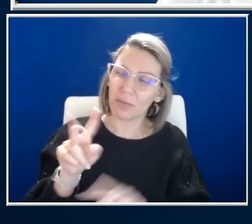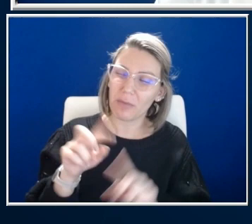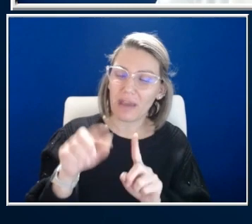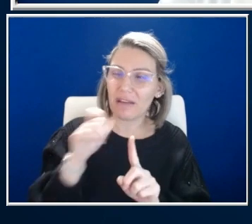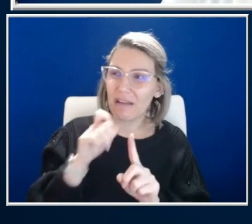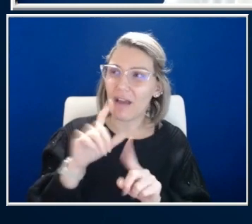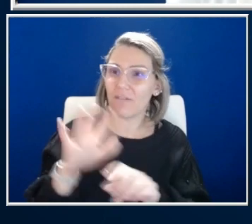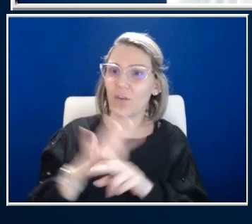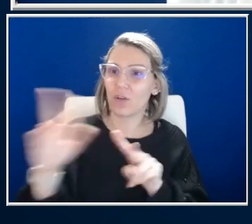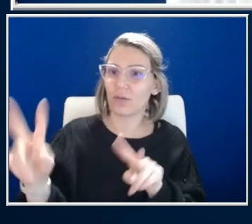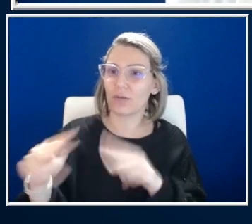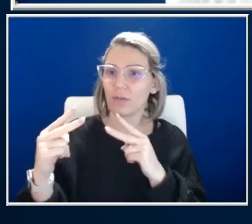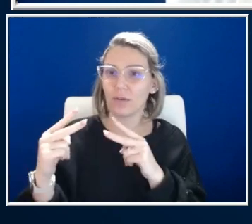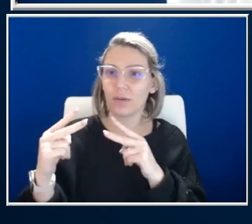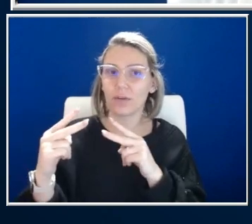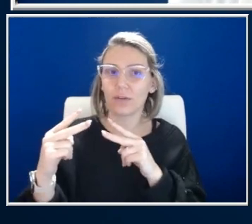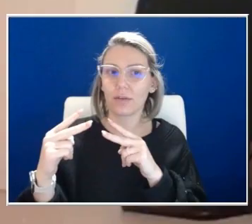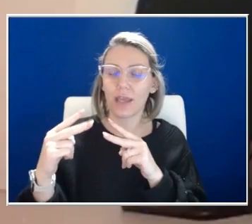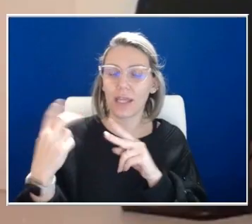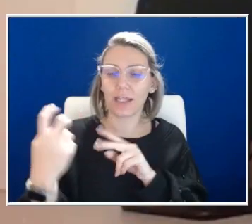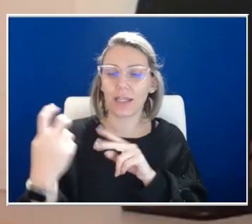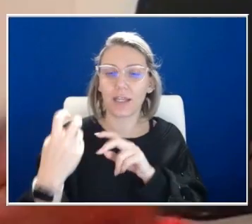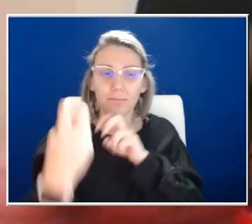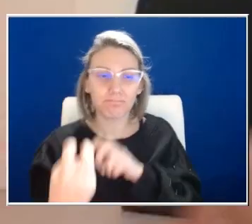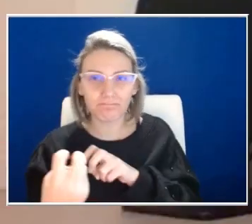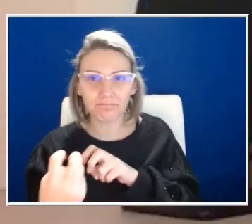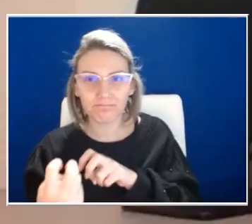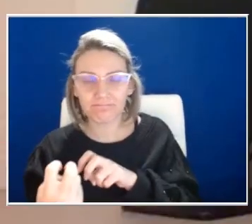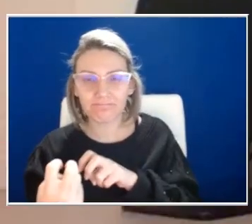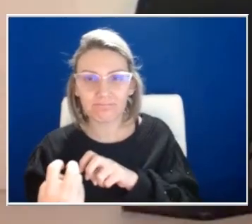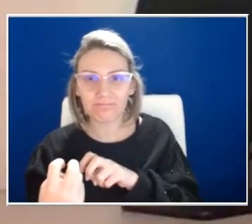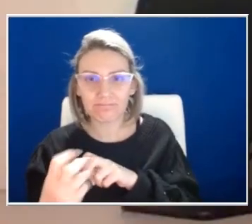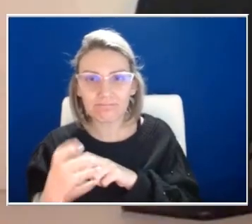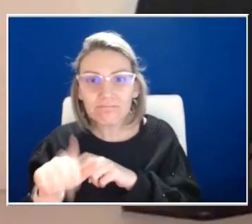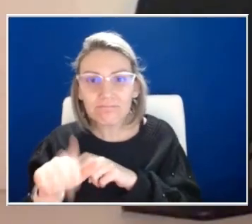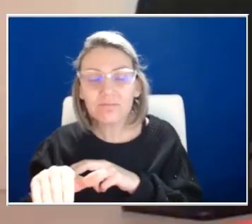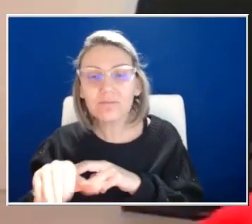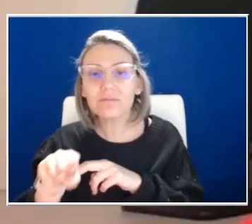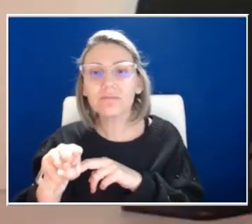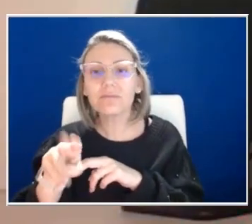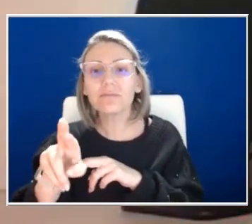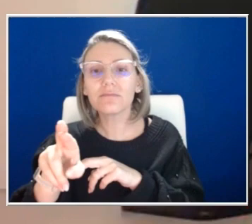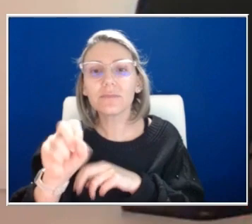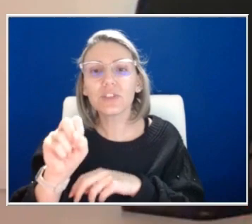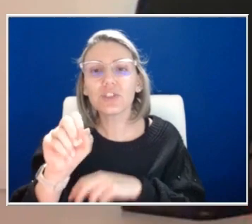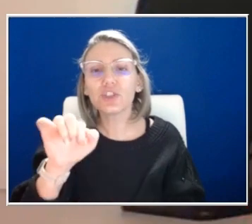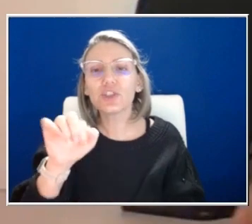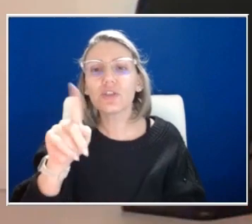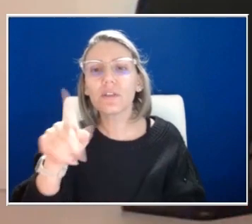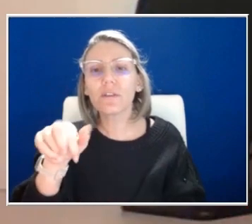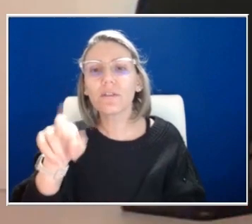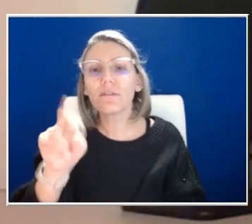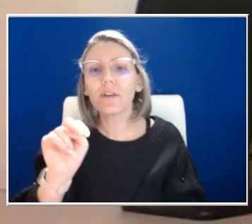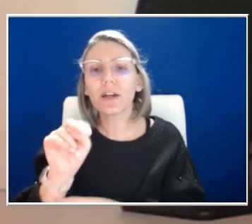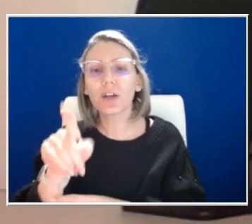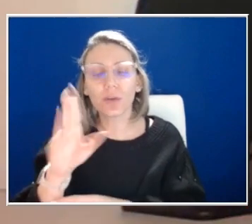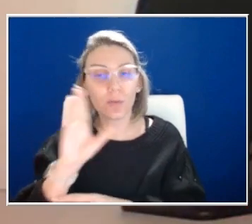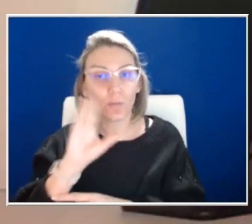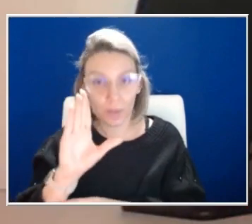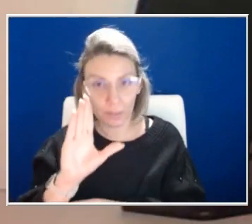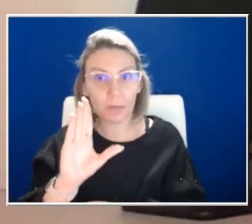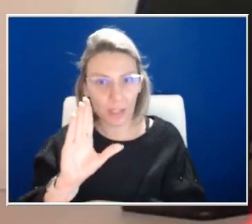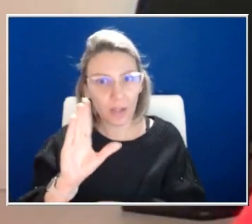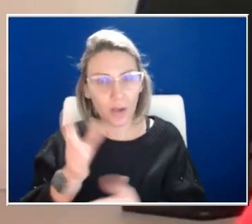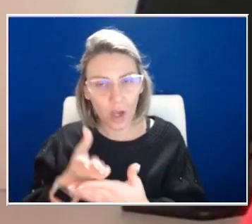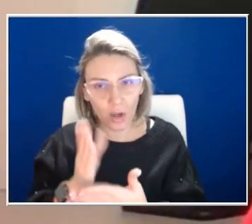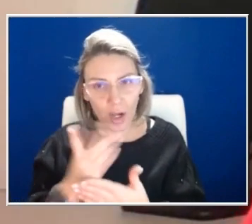And he came and got on one knee on the side of the chair, and he said, Miss Irvin, he said, you're going to be okay. You're going to make it. We got